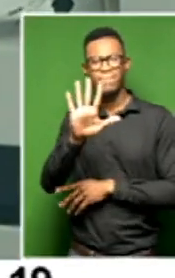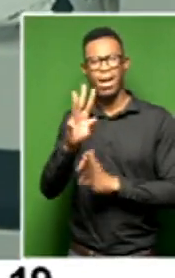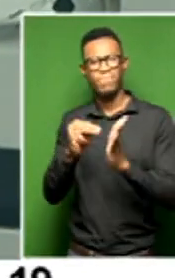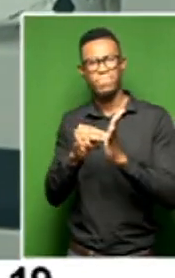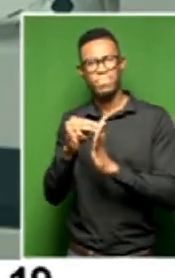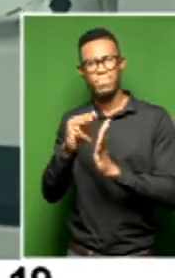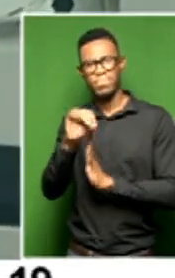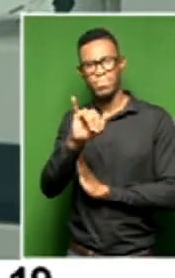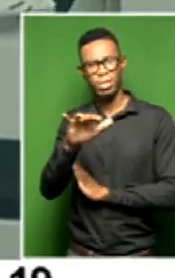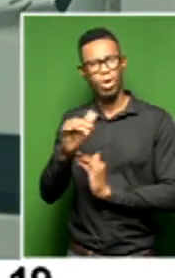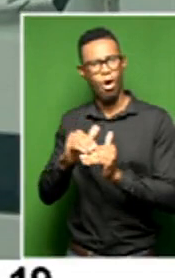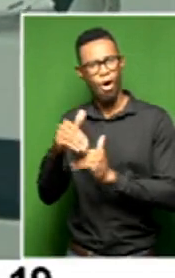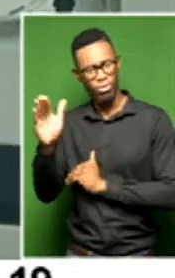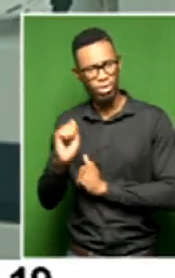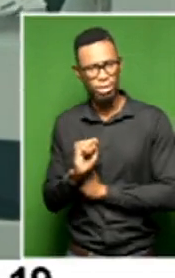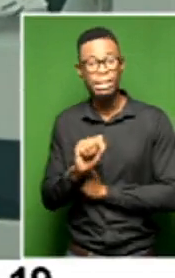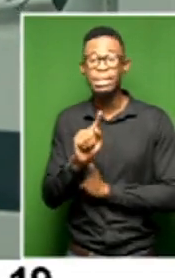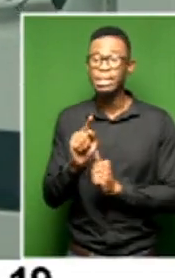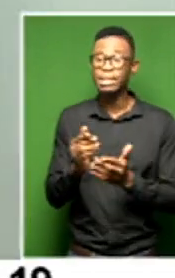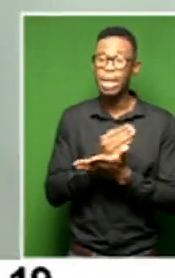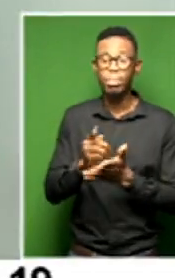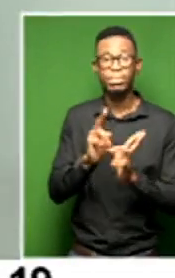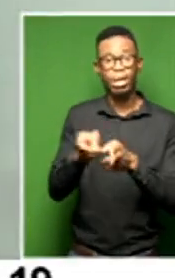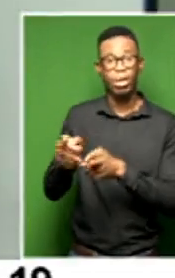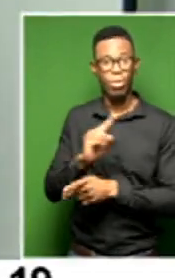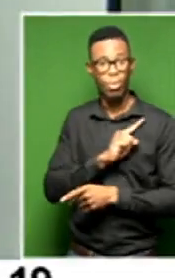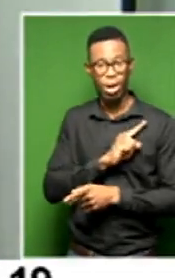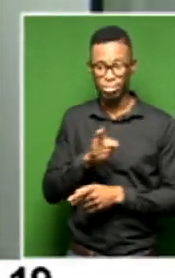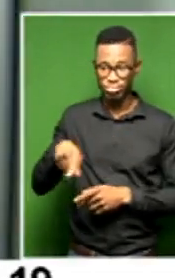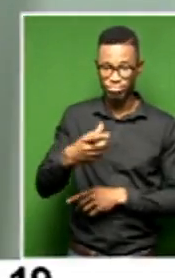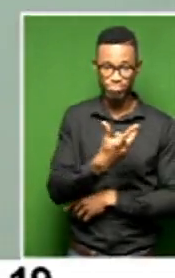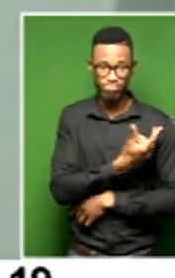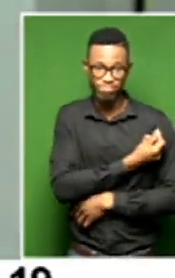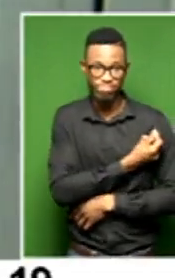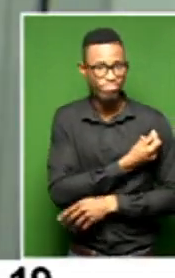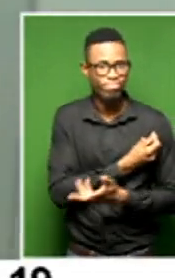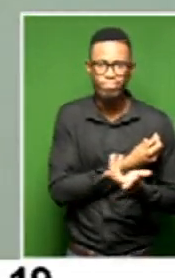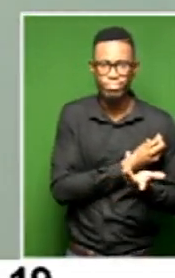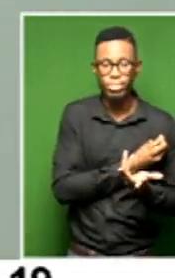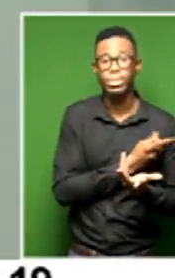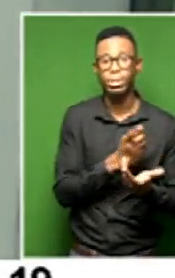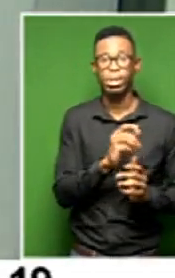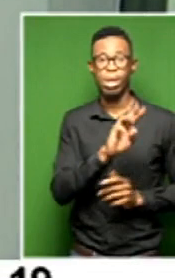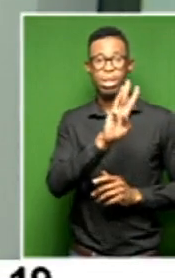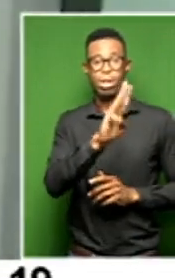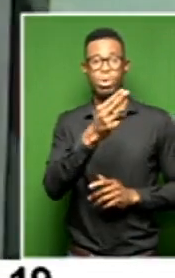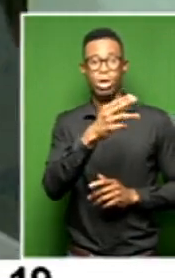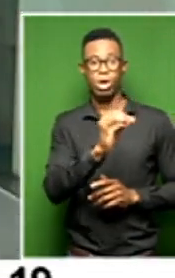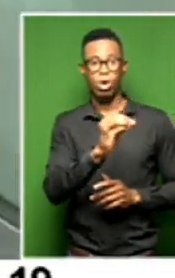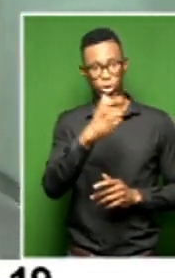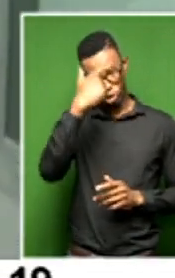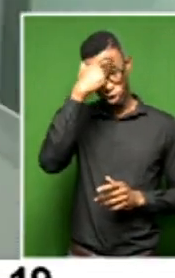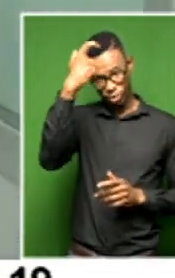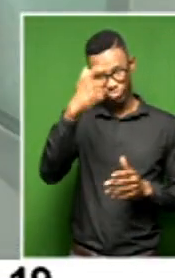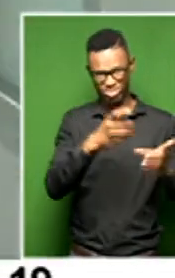were due to people not having access to vaccines. The World Health Organization chief is on a global drive to